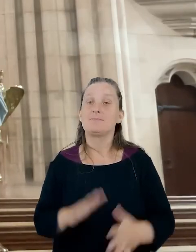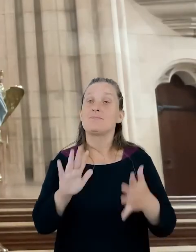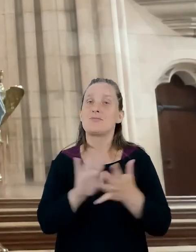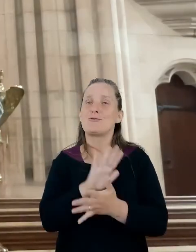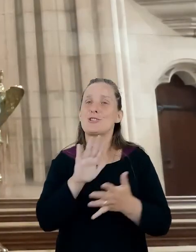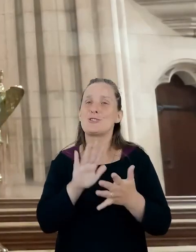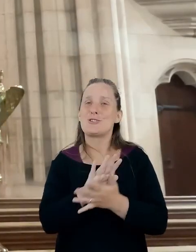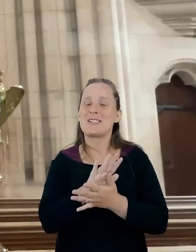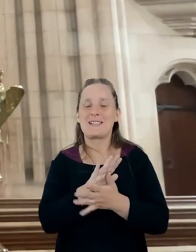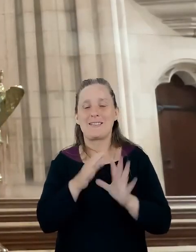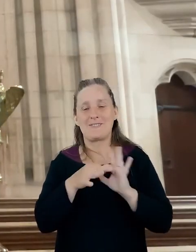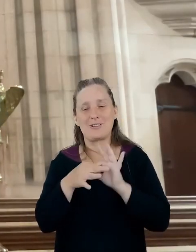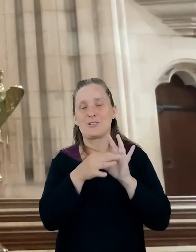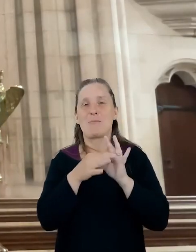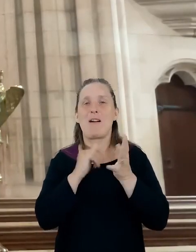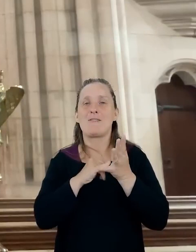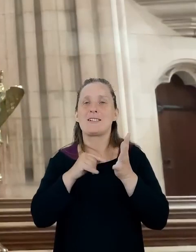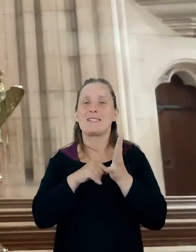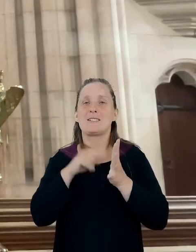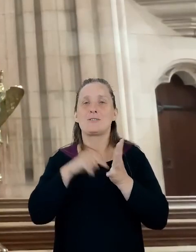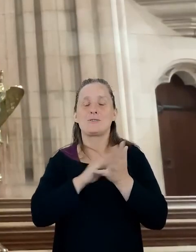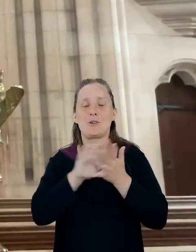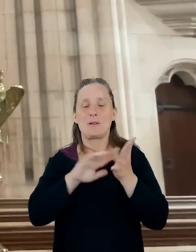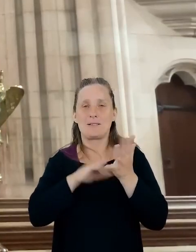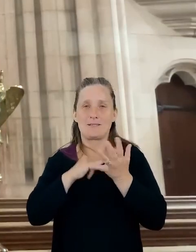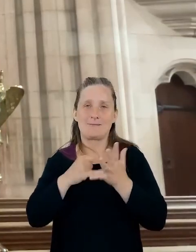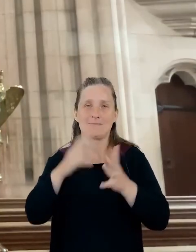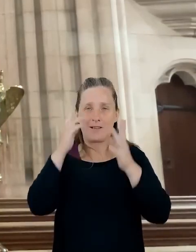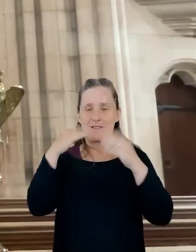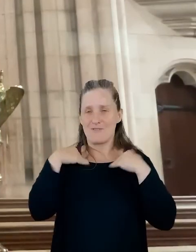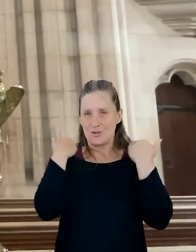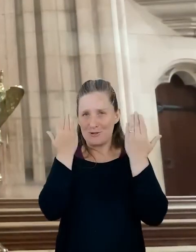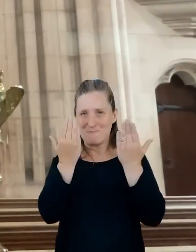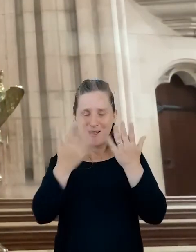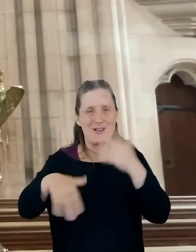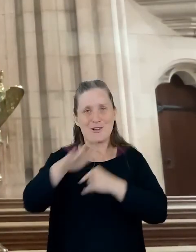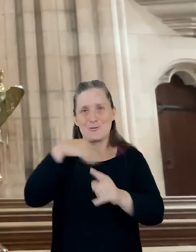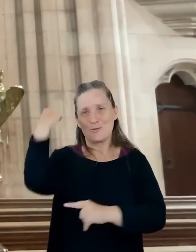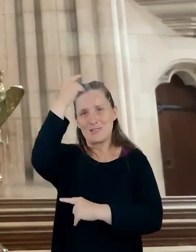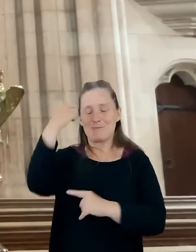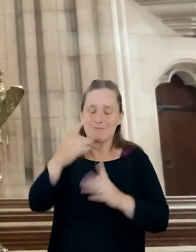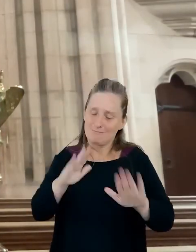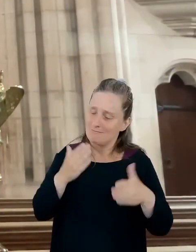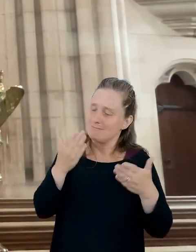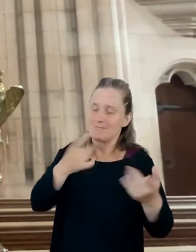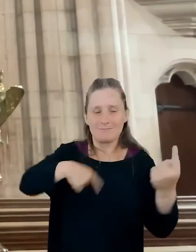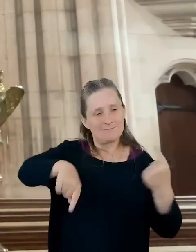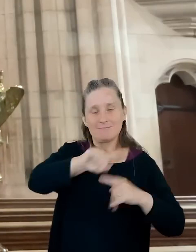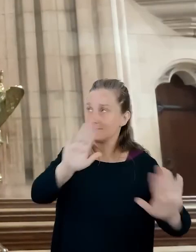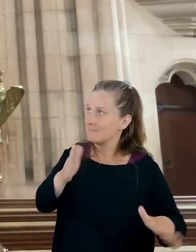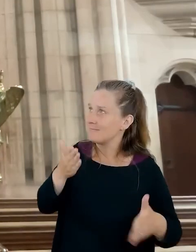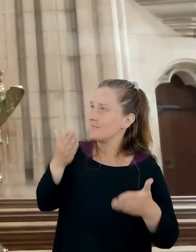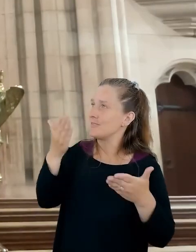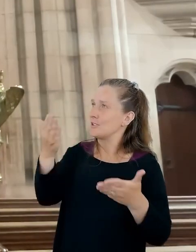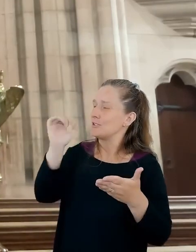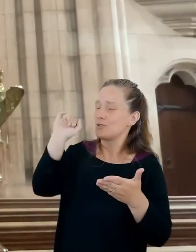Rejoicing in the fellowship of Saint Thomas, the Blessed Virgin Mary, and all your saints, we commend ourselves and the whole